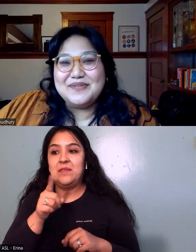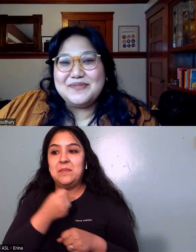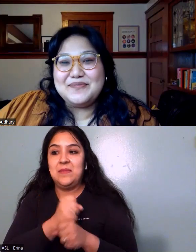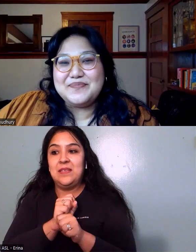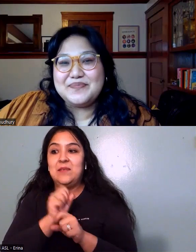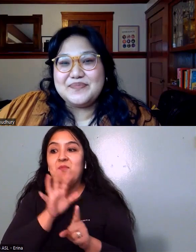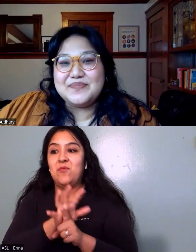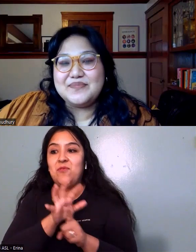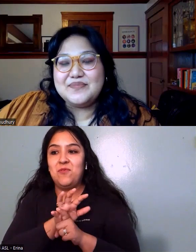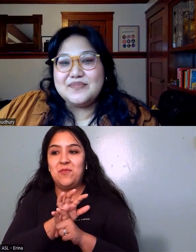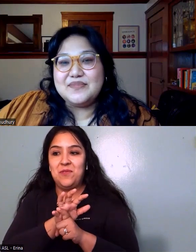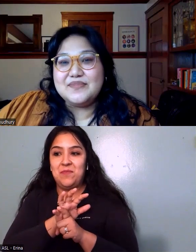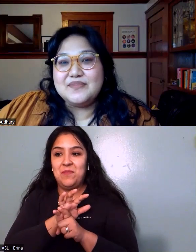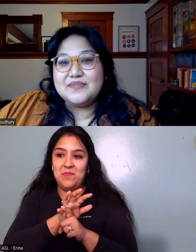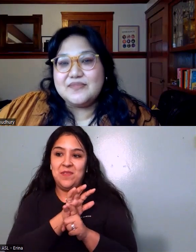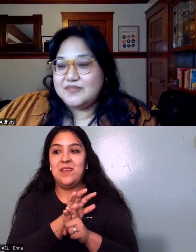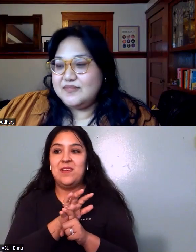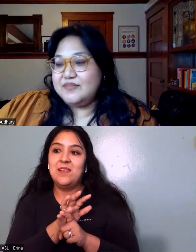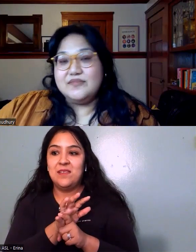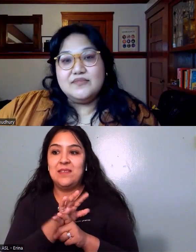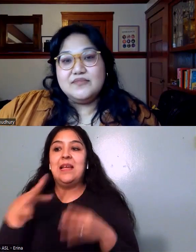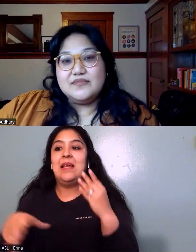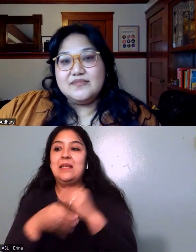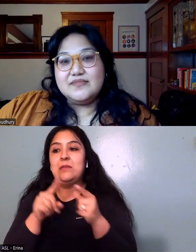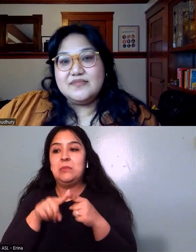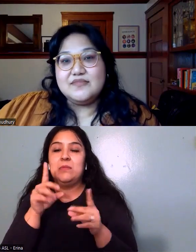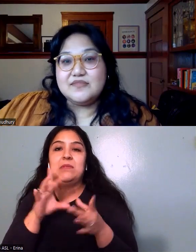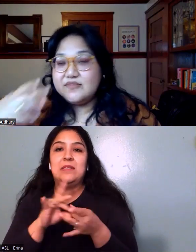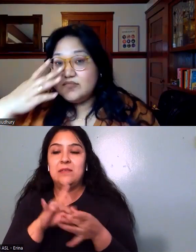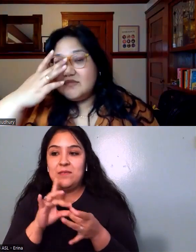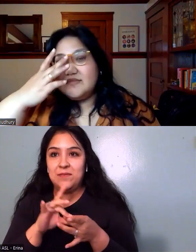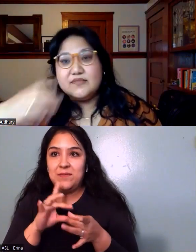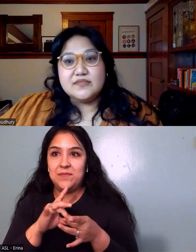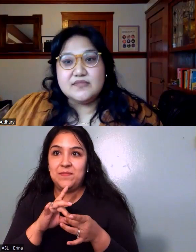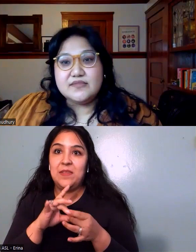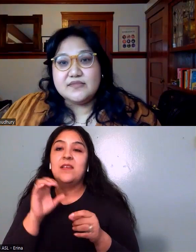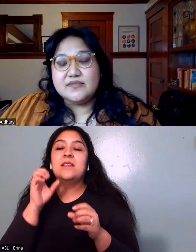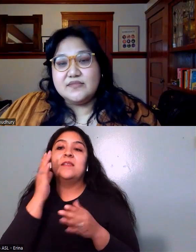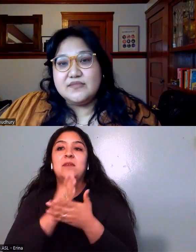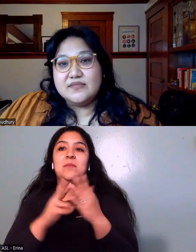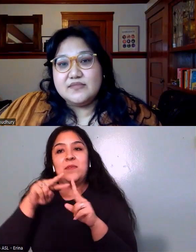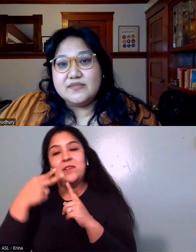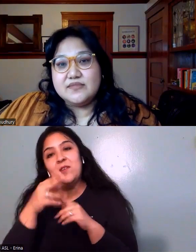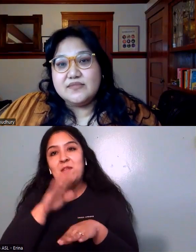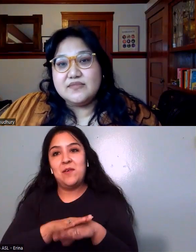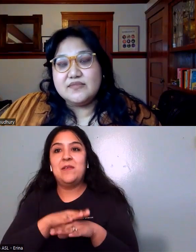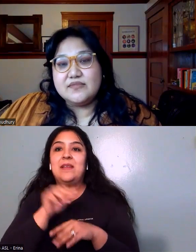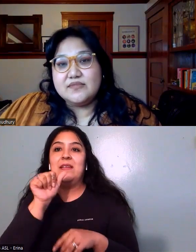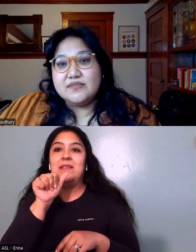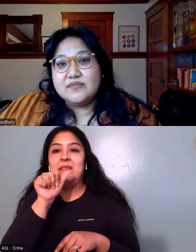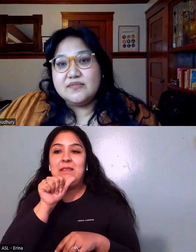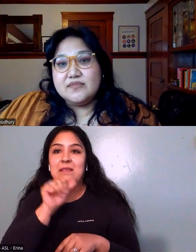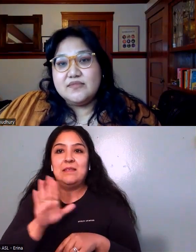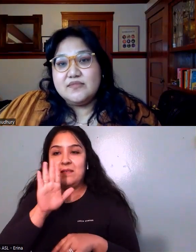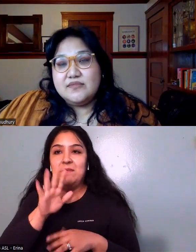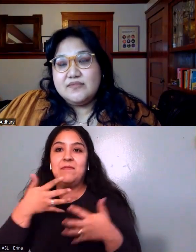Adding to the dialogue, adding to the conversation, some perspectives on Asian fatness. And so I think it's important for us to